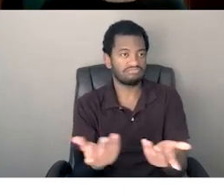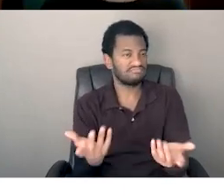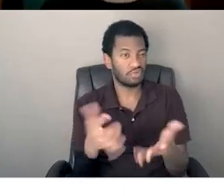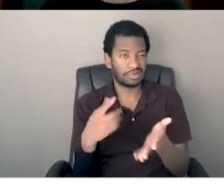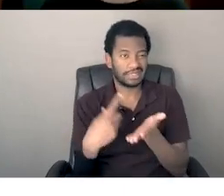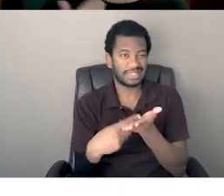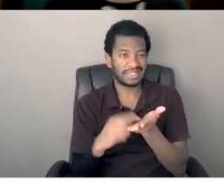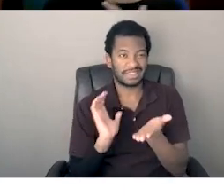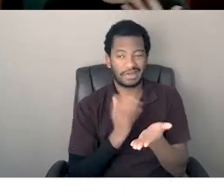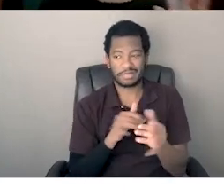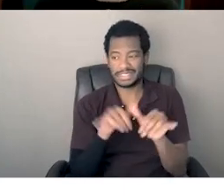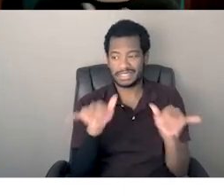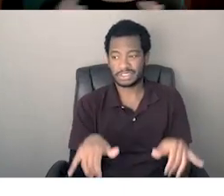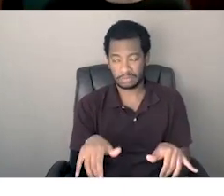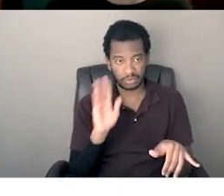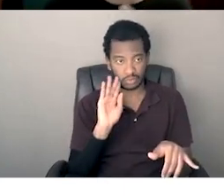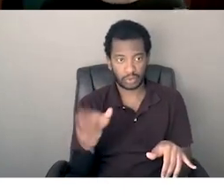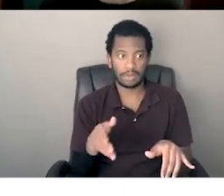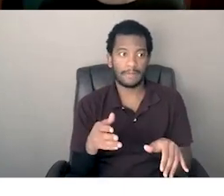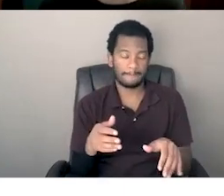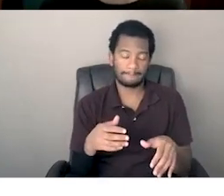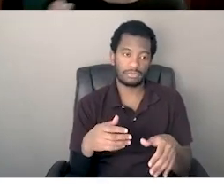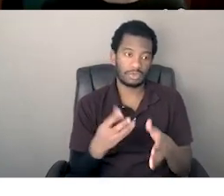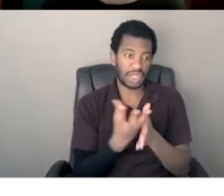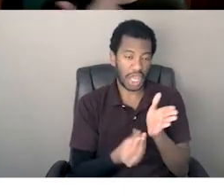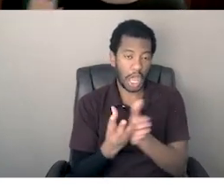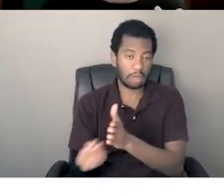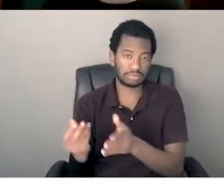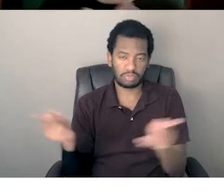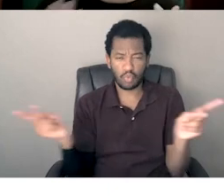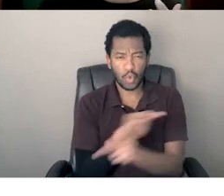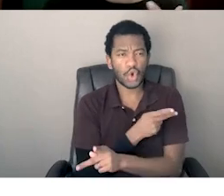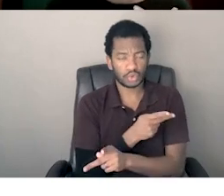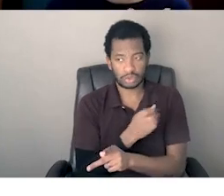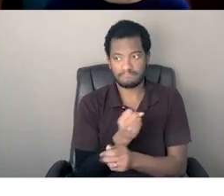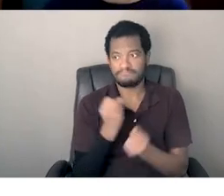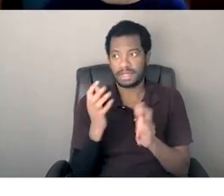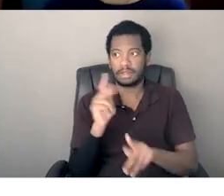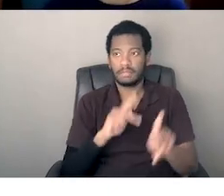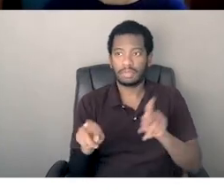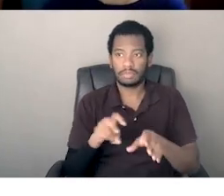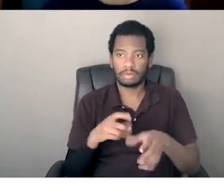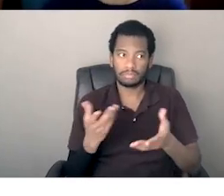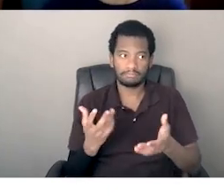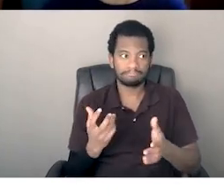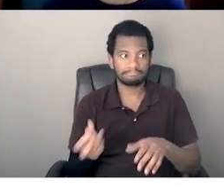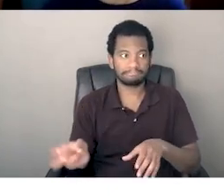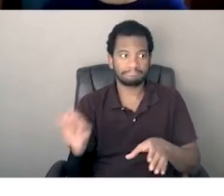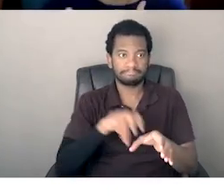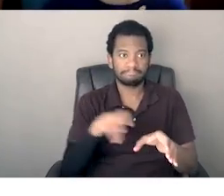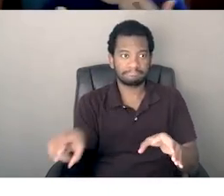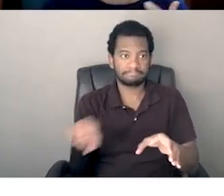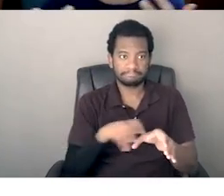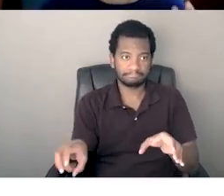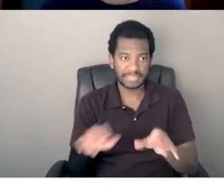gap. A lot of people find themselves going in and out of systems, and each time with each go around, they're worse off.